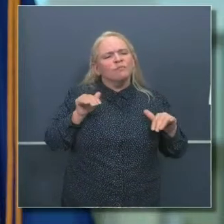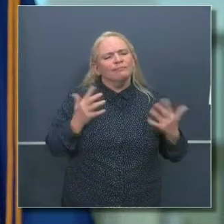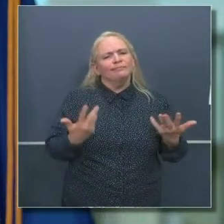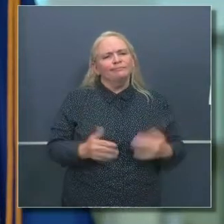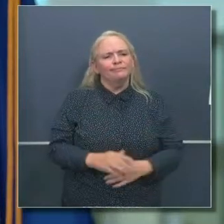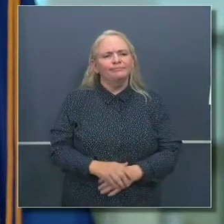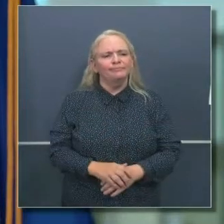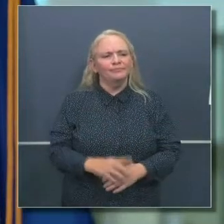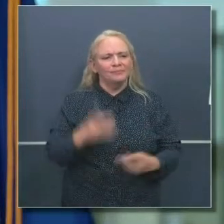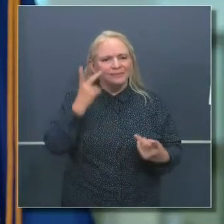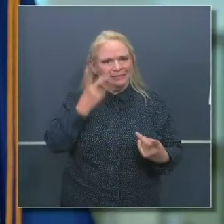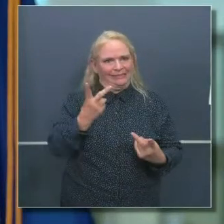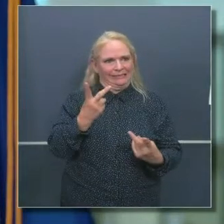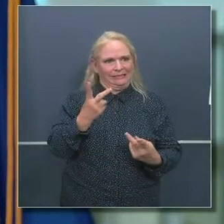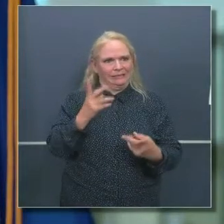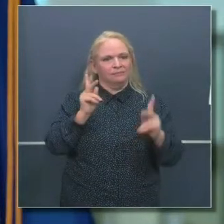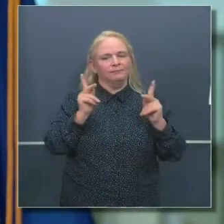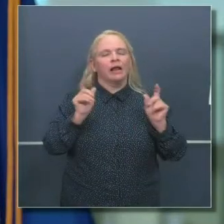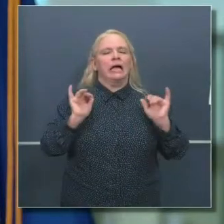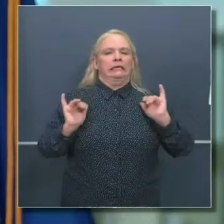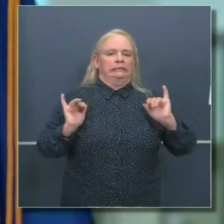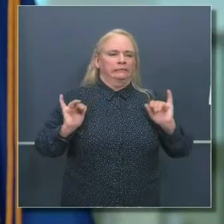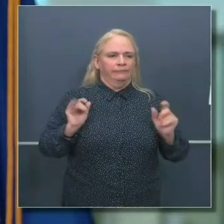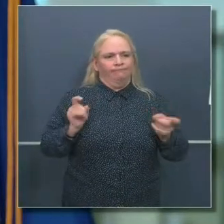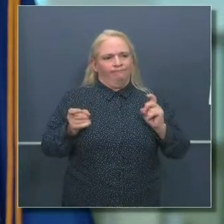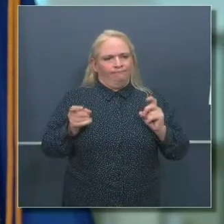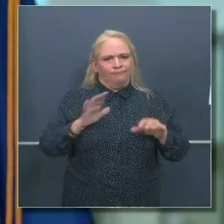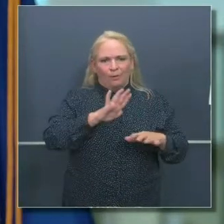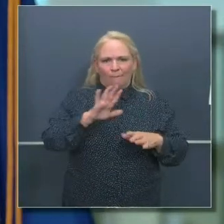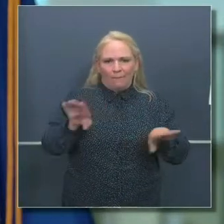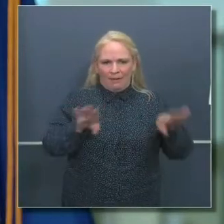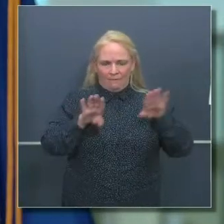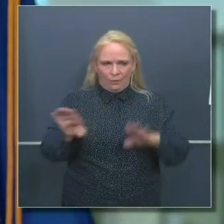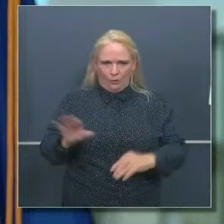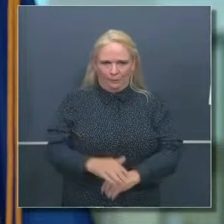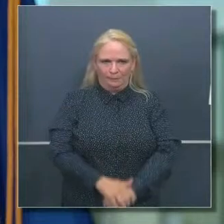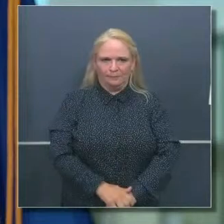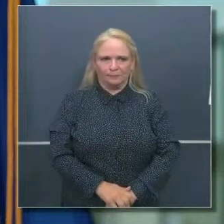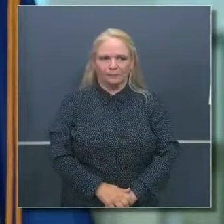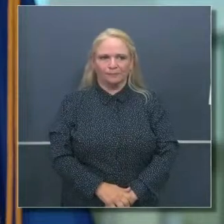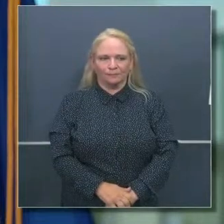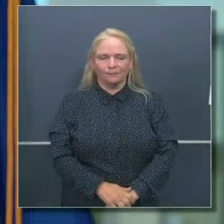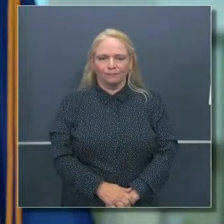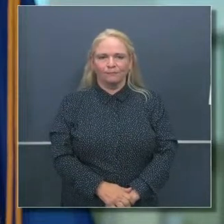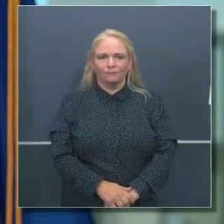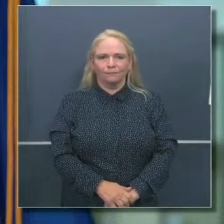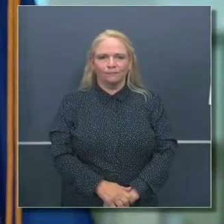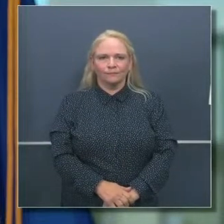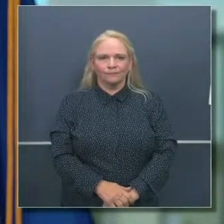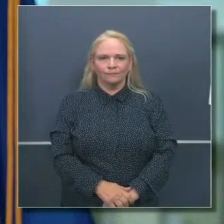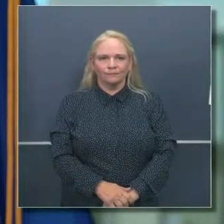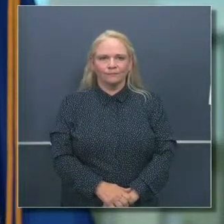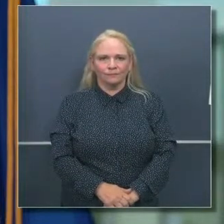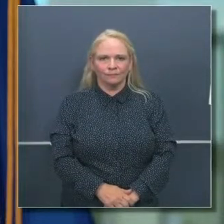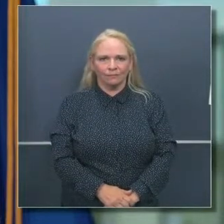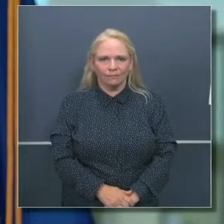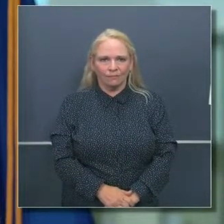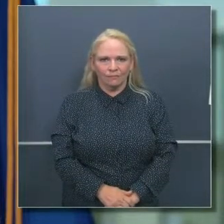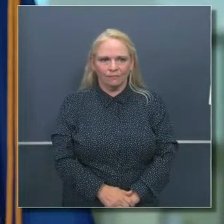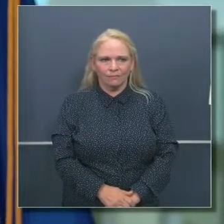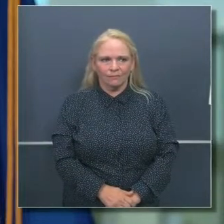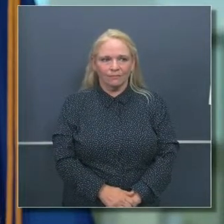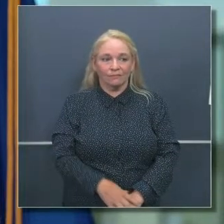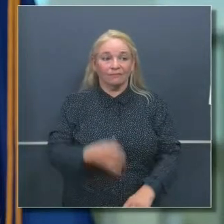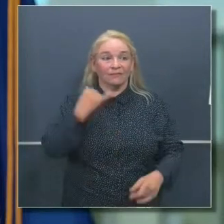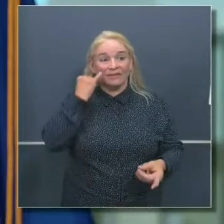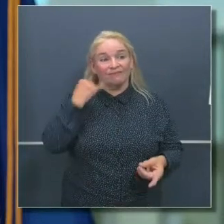we'll see some modification of behavior that may have happened on the natural and the default as we not put out all